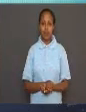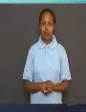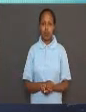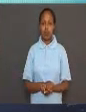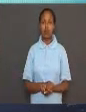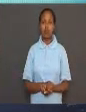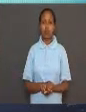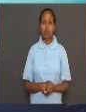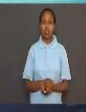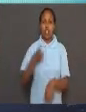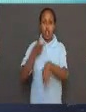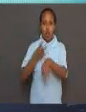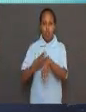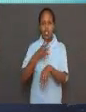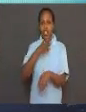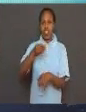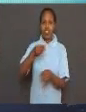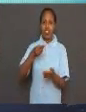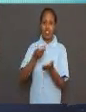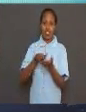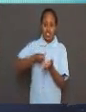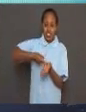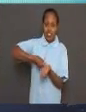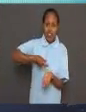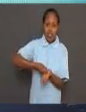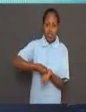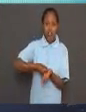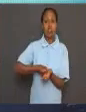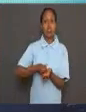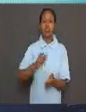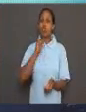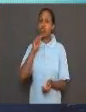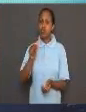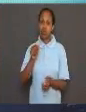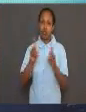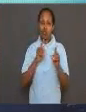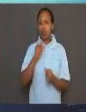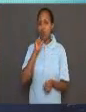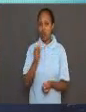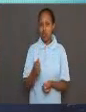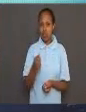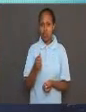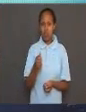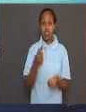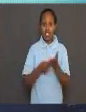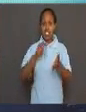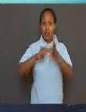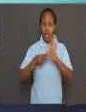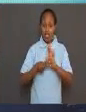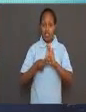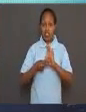Rocks and coins, however, do not. This